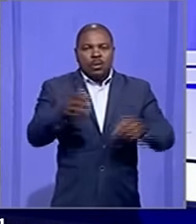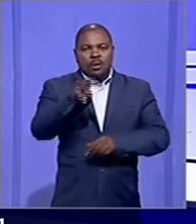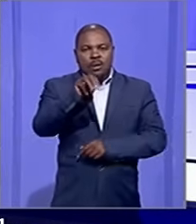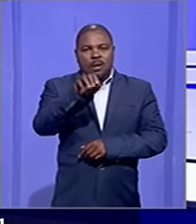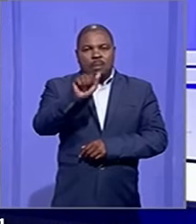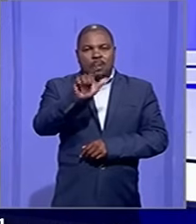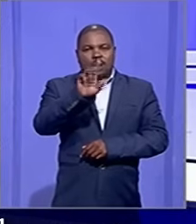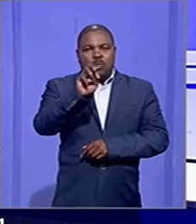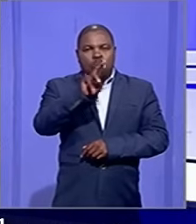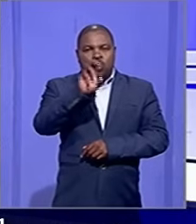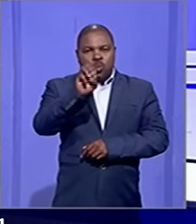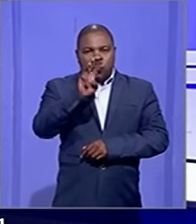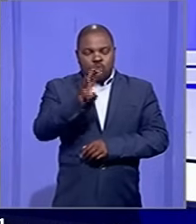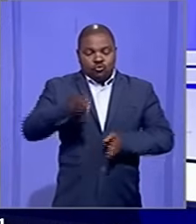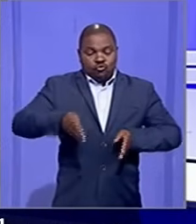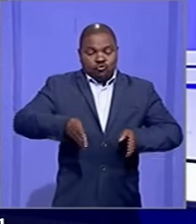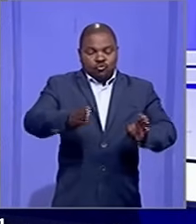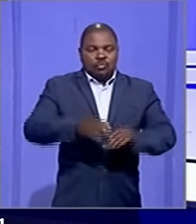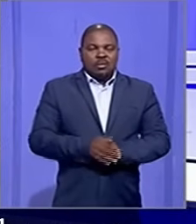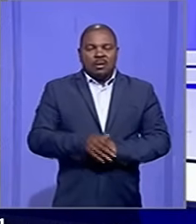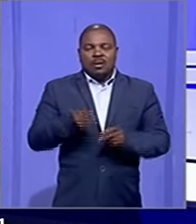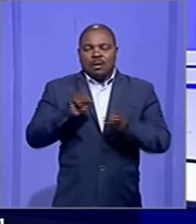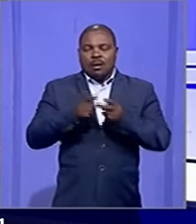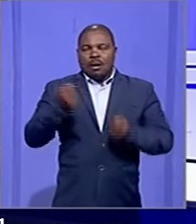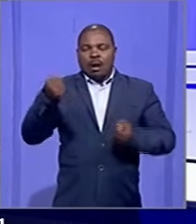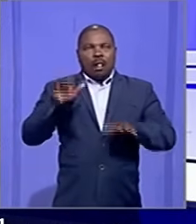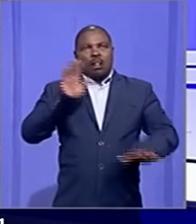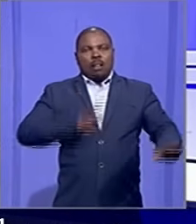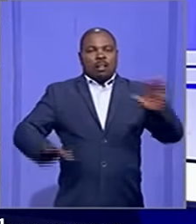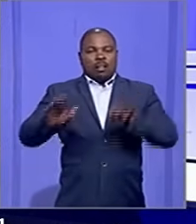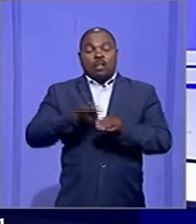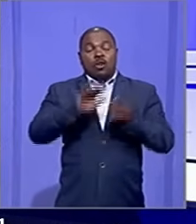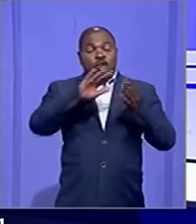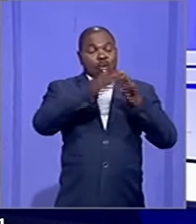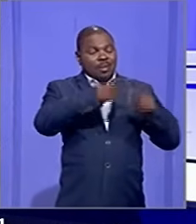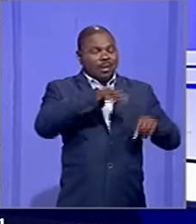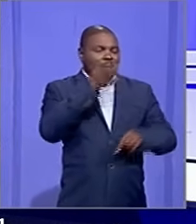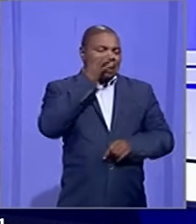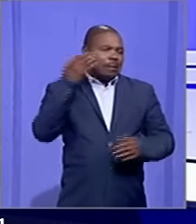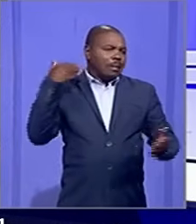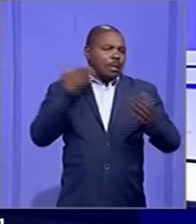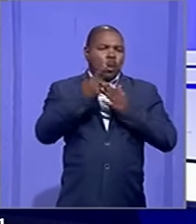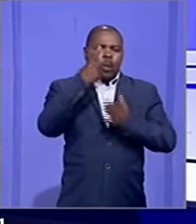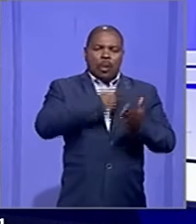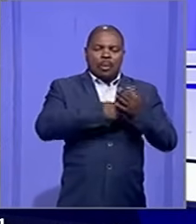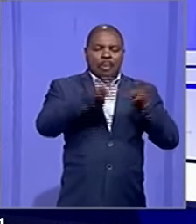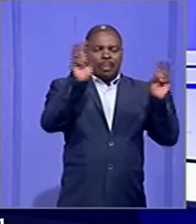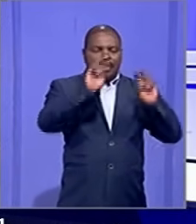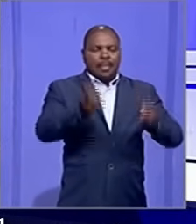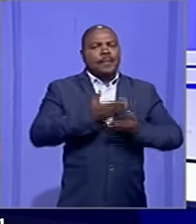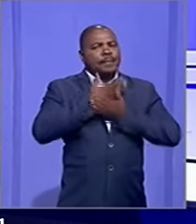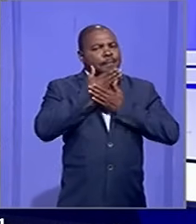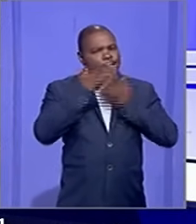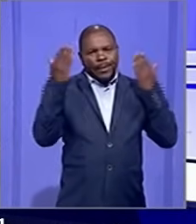Drive moo ba hlotšego tšharakanyo ya moela wa sephethephethe. Badudi ba re ke tekano ya beke ga bjale ba sena mohlagase.